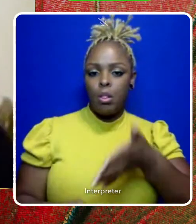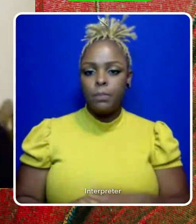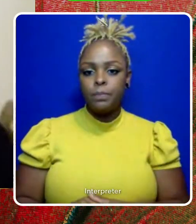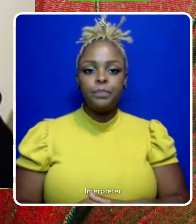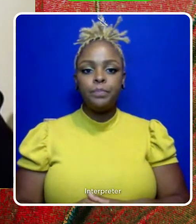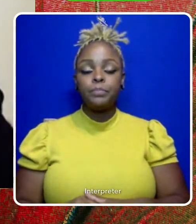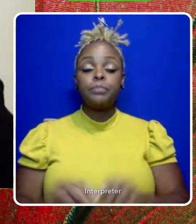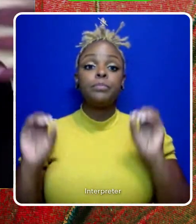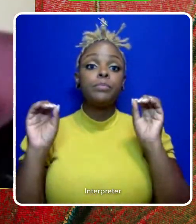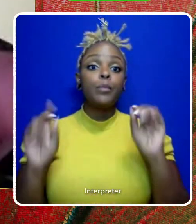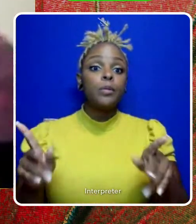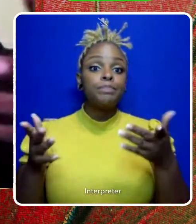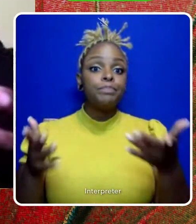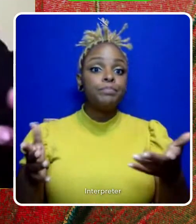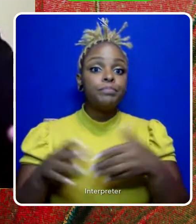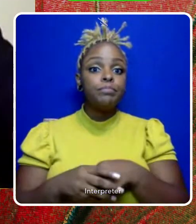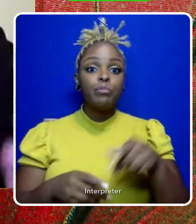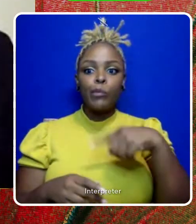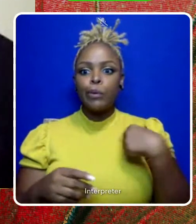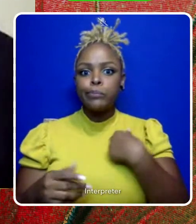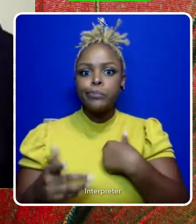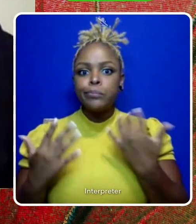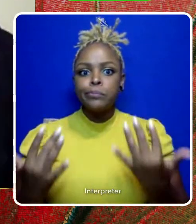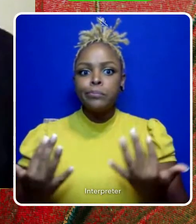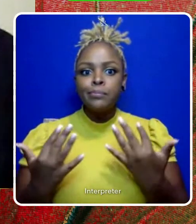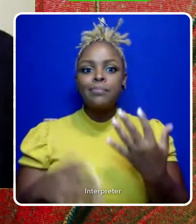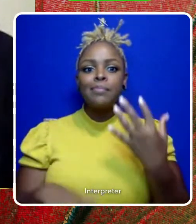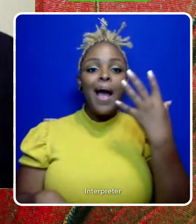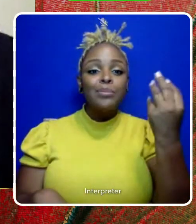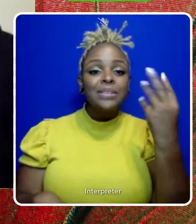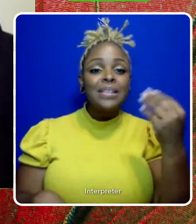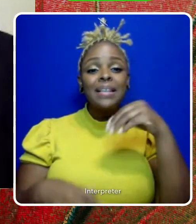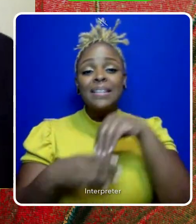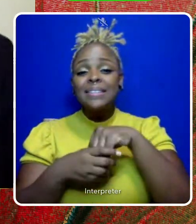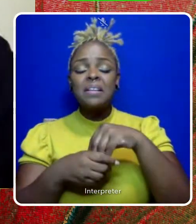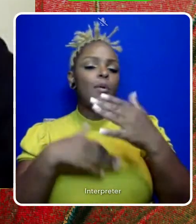We definitely outside, inside, if you get what I'm saying, right? Nice.